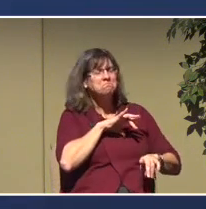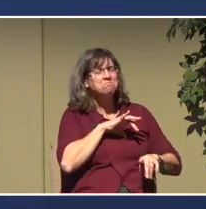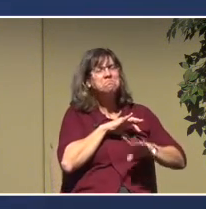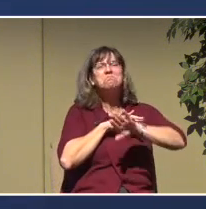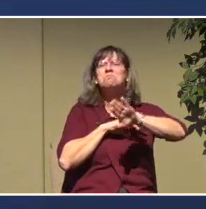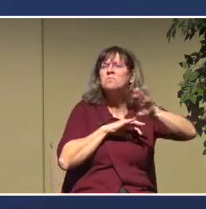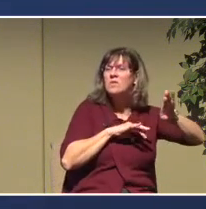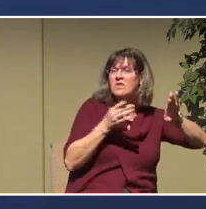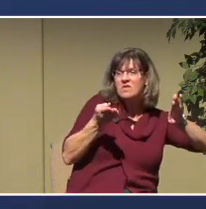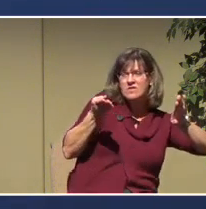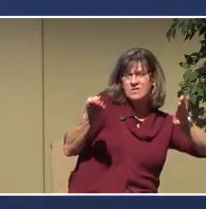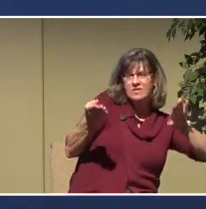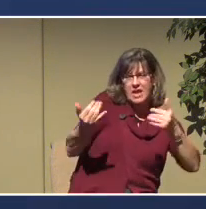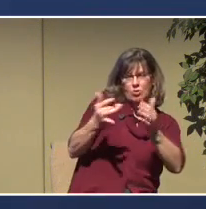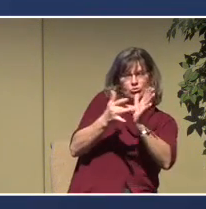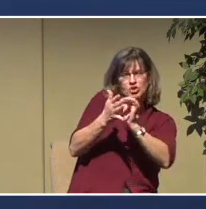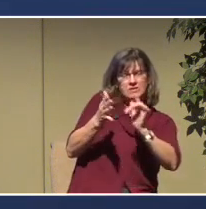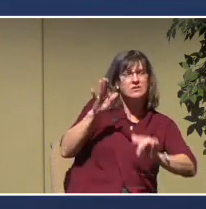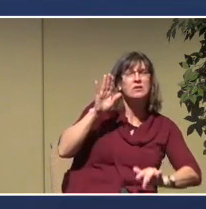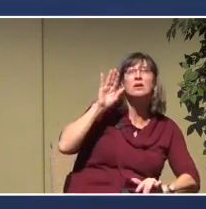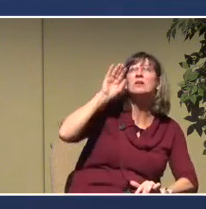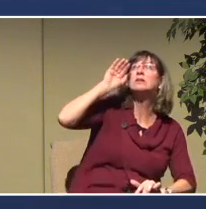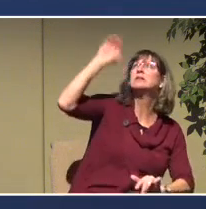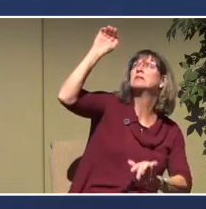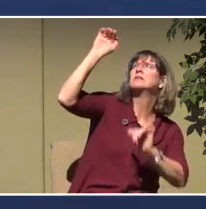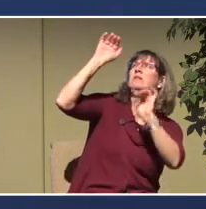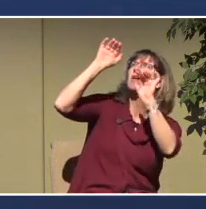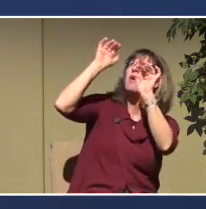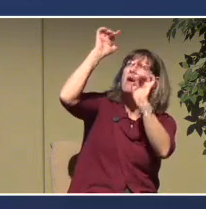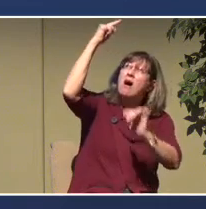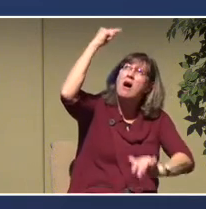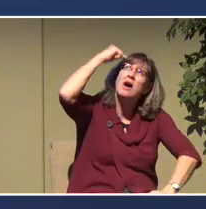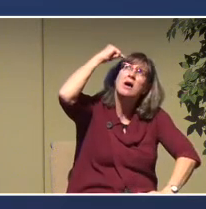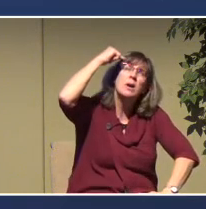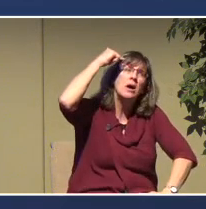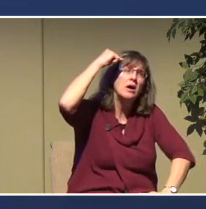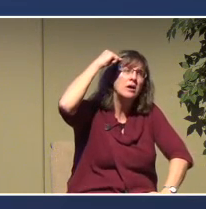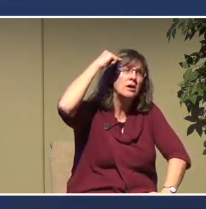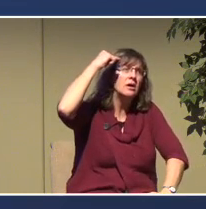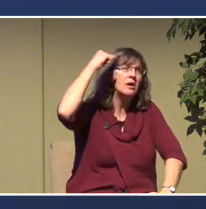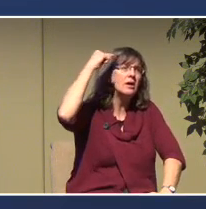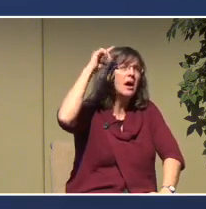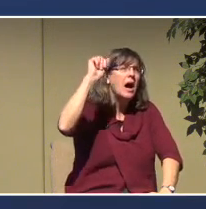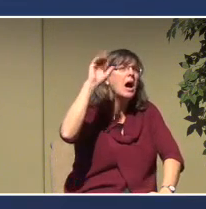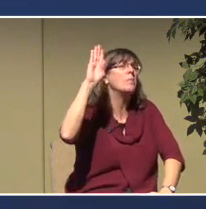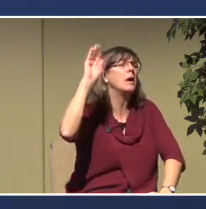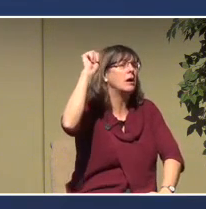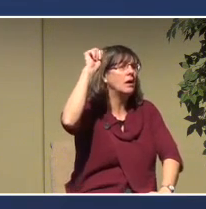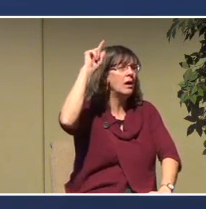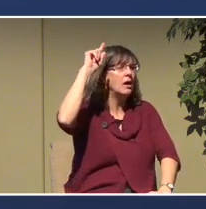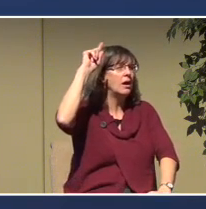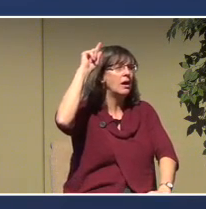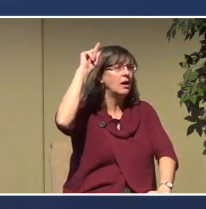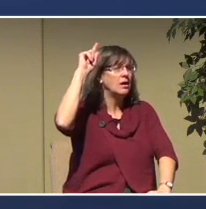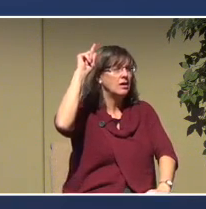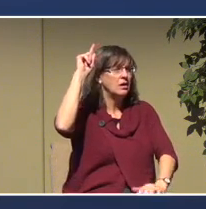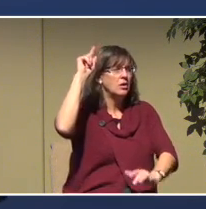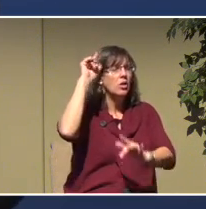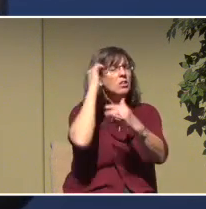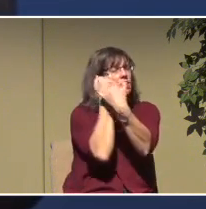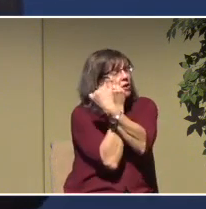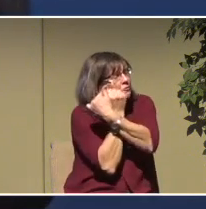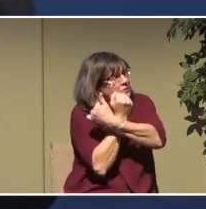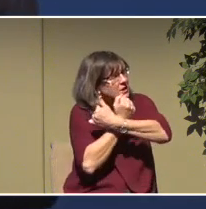he is calling his Father in heaven Abba. It's very close. It's loving.